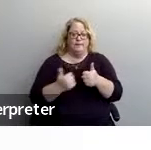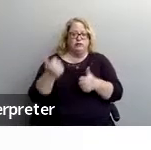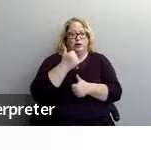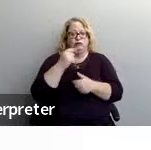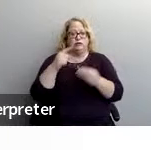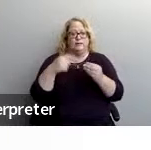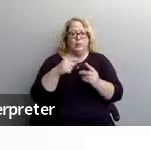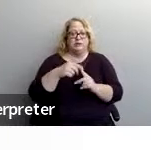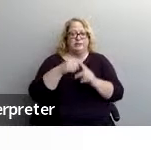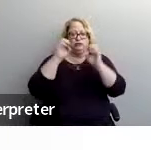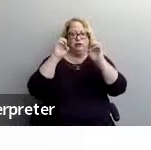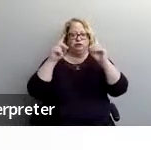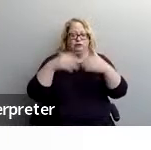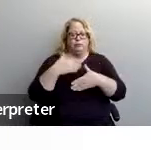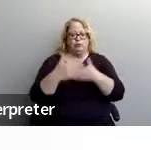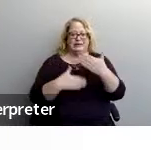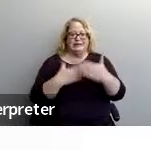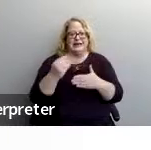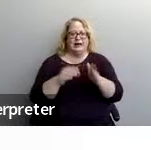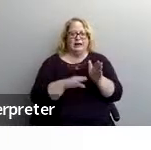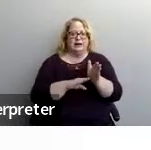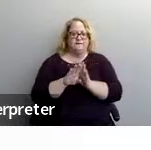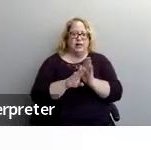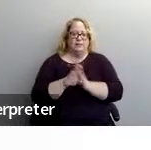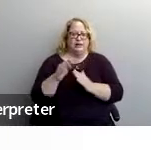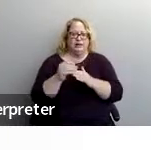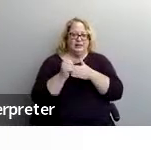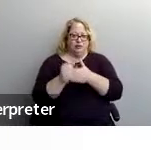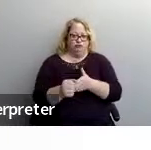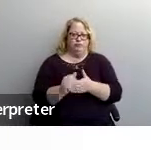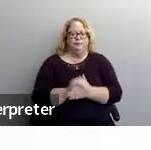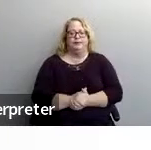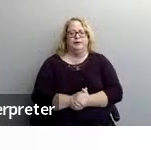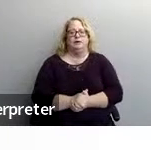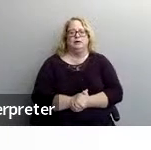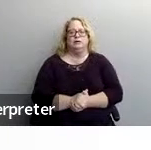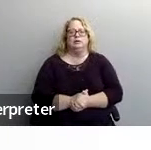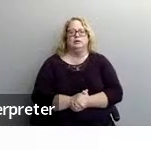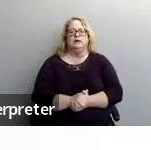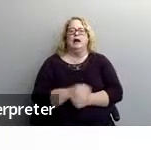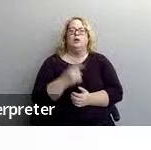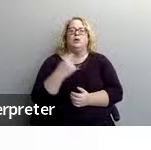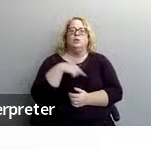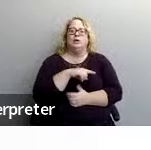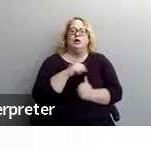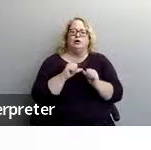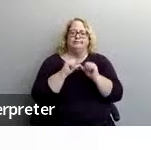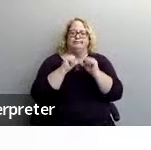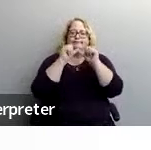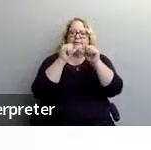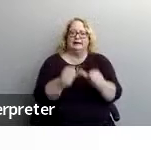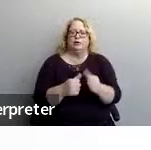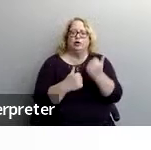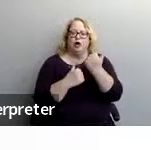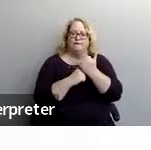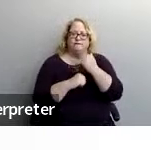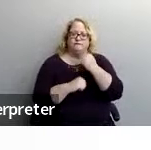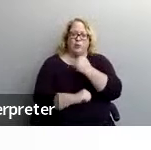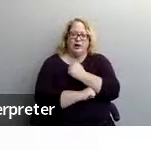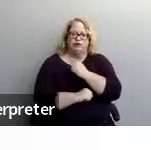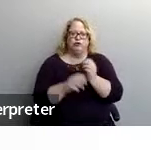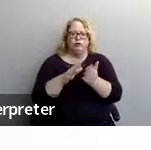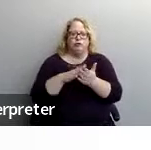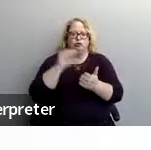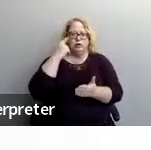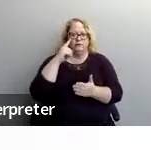education process, as well as developing leadership. And then we are continuing our foundational learning